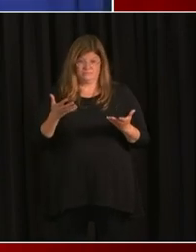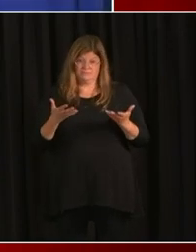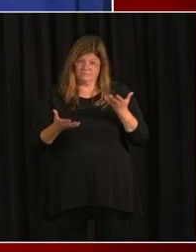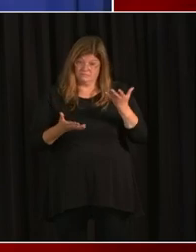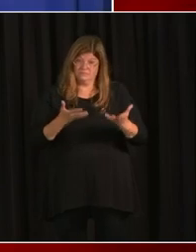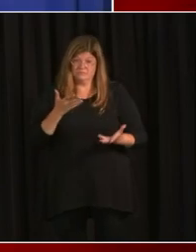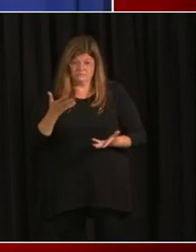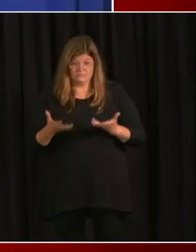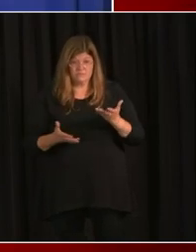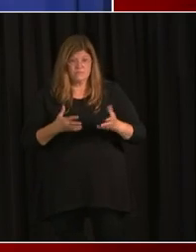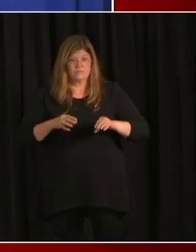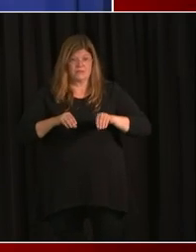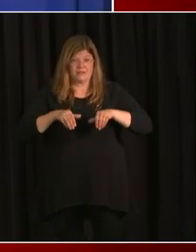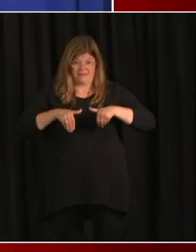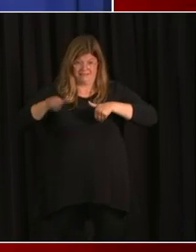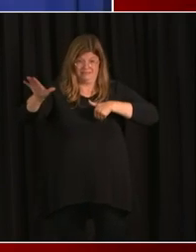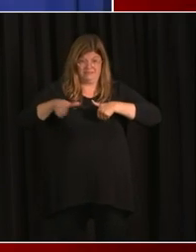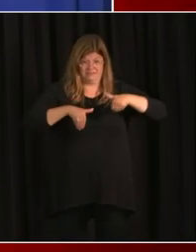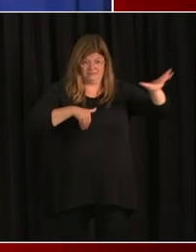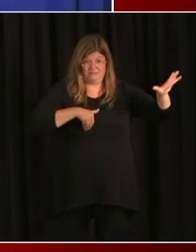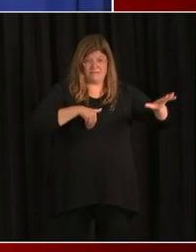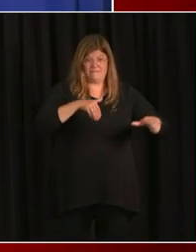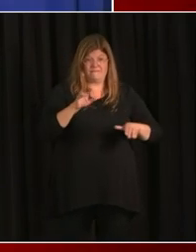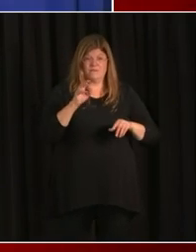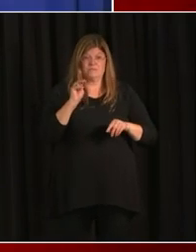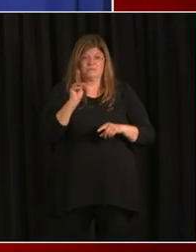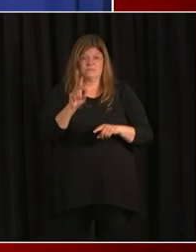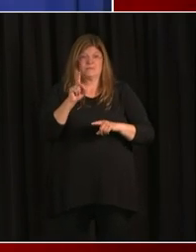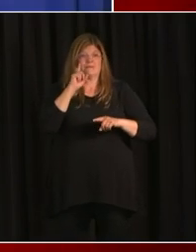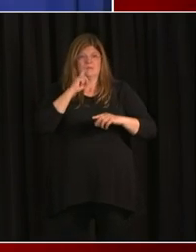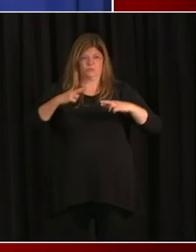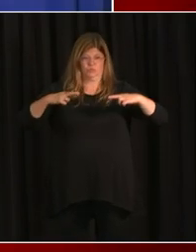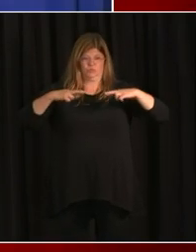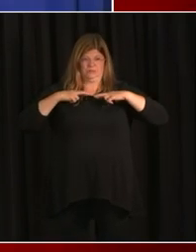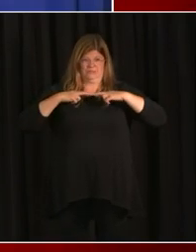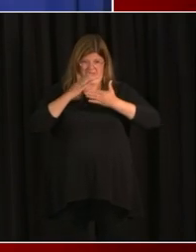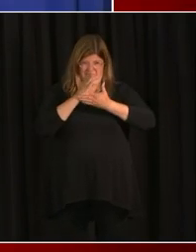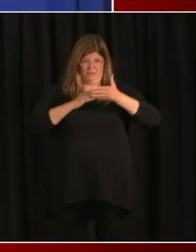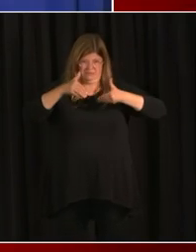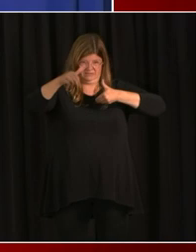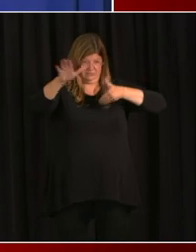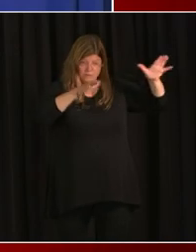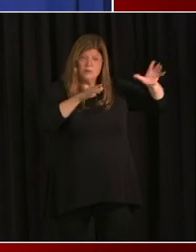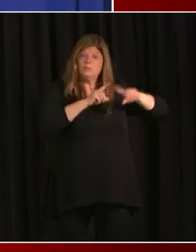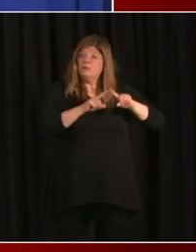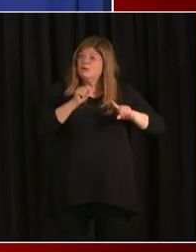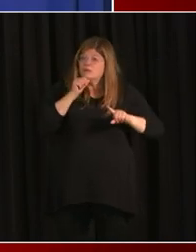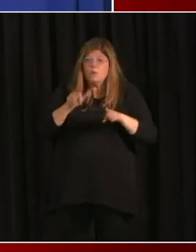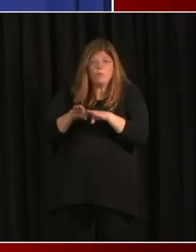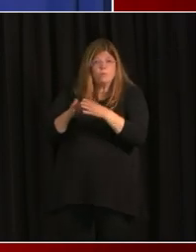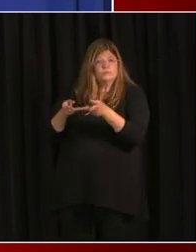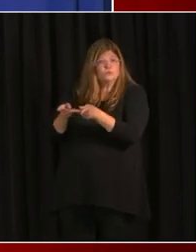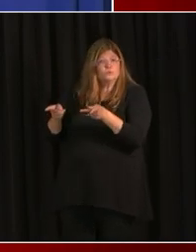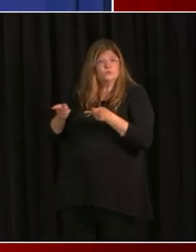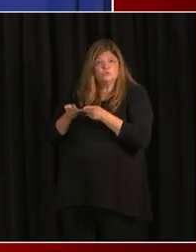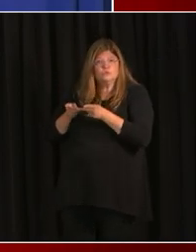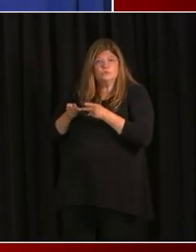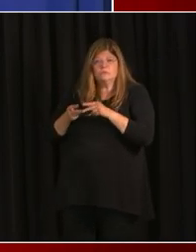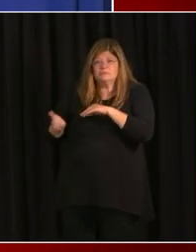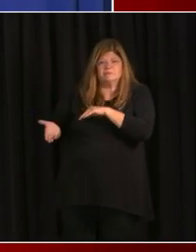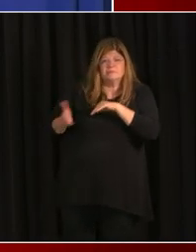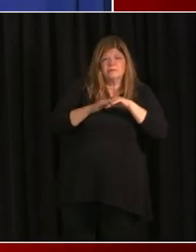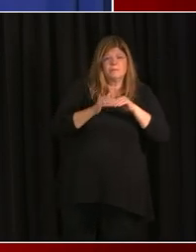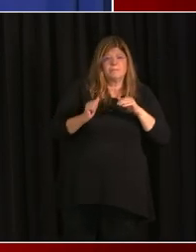for retirement purposes mostly, and you don't increase the force strength, then what